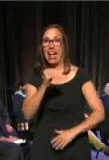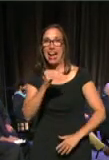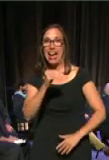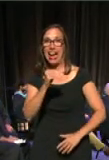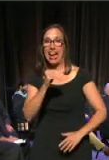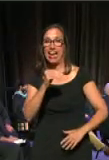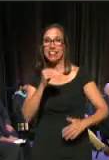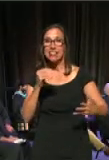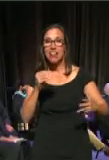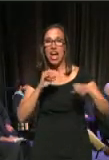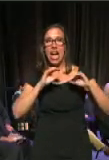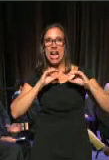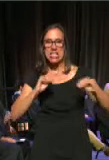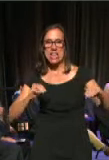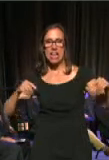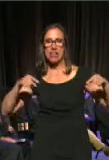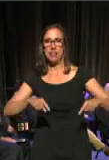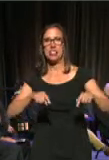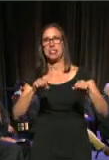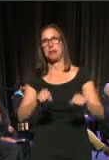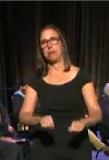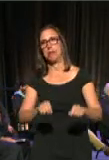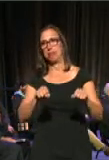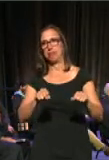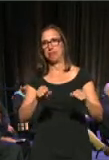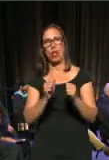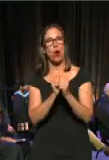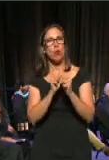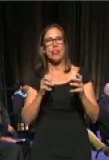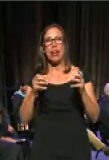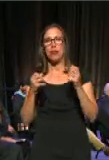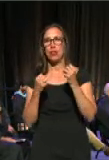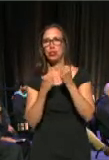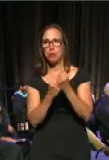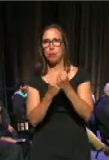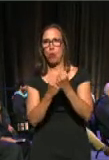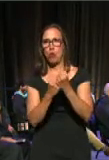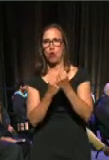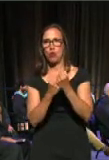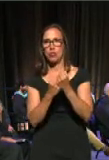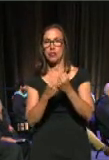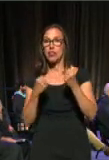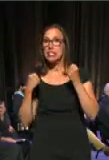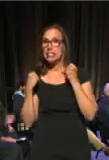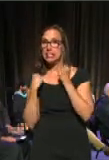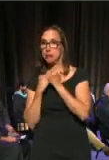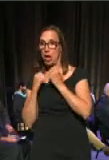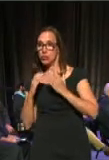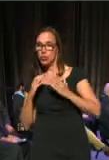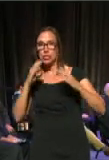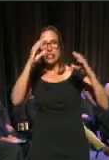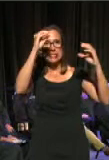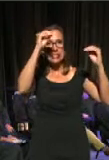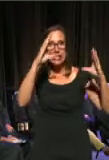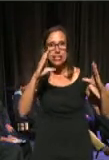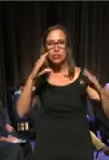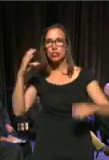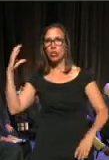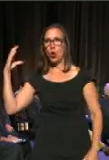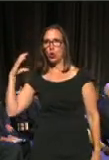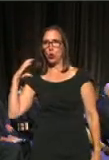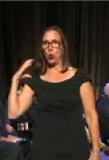Undoubtedly, none of this would be possible without the support of our sponsors, teachers,